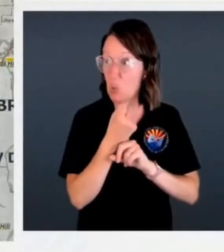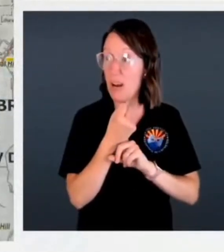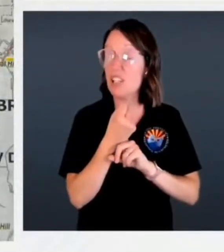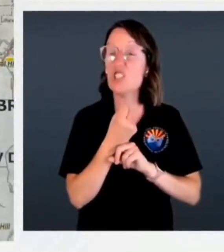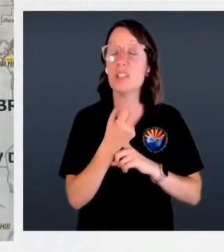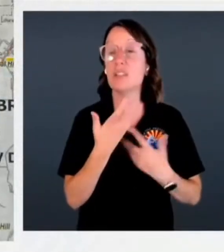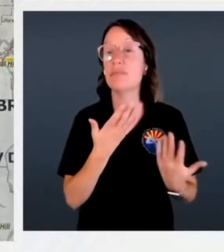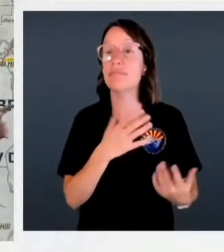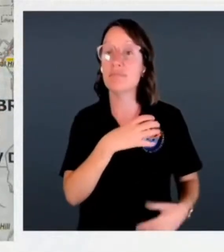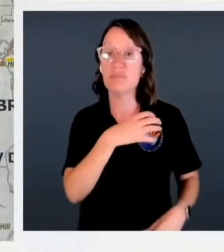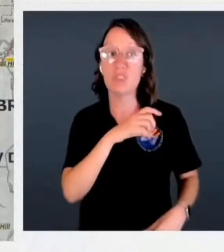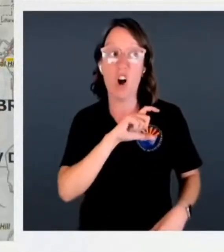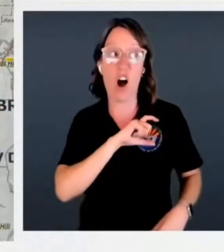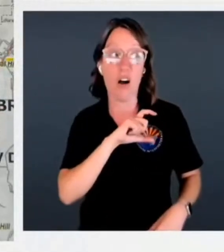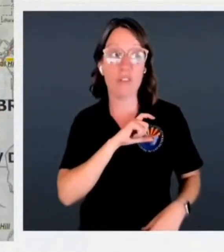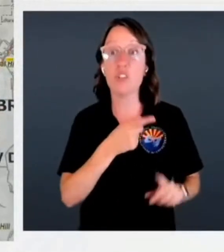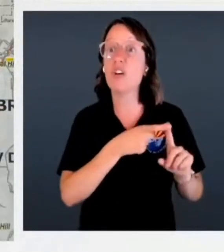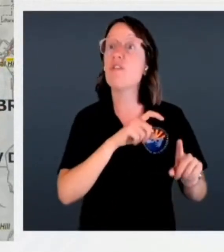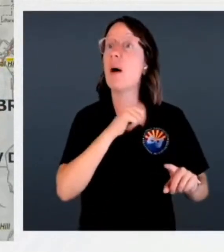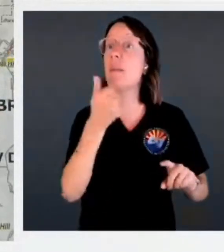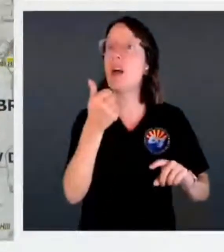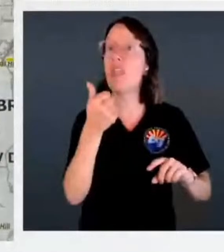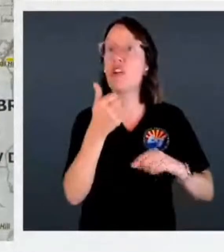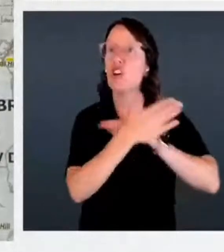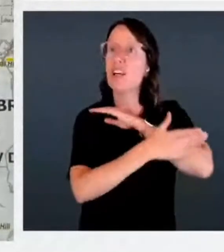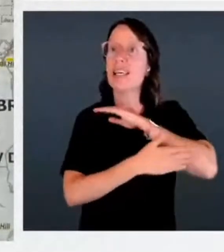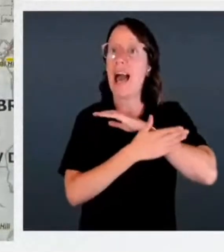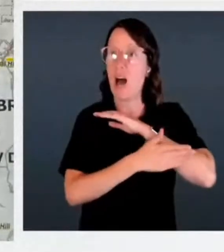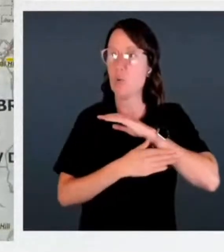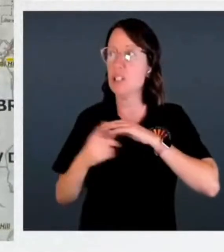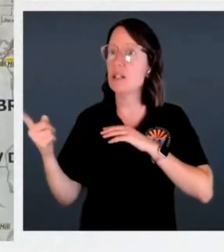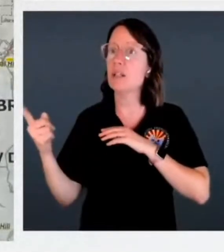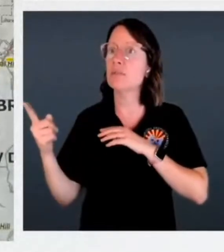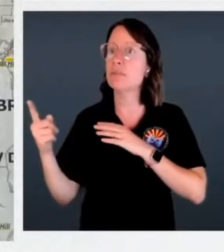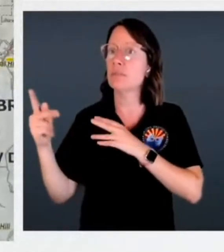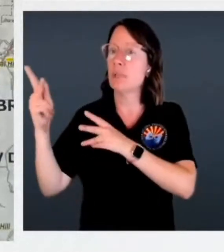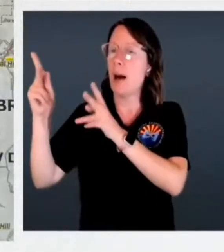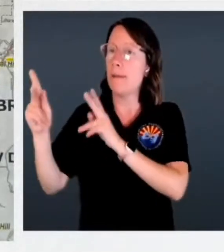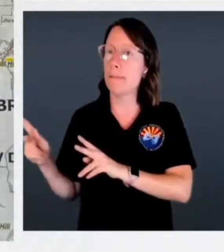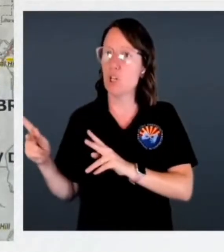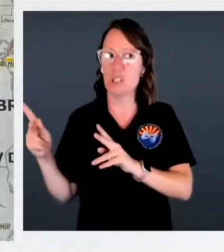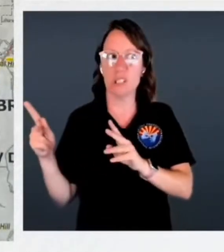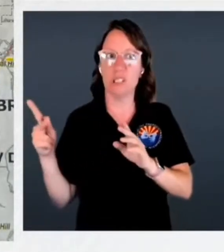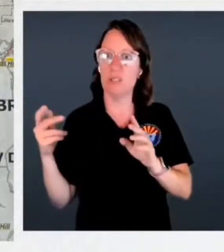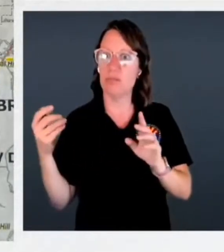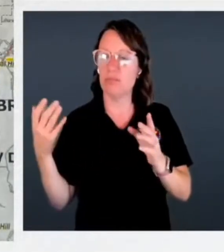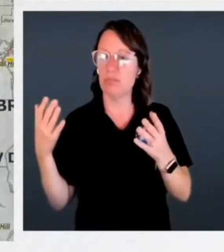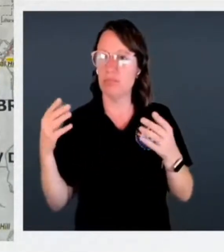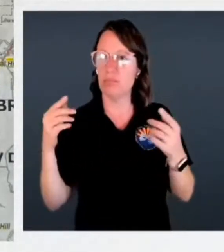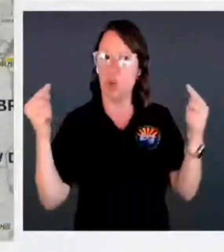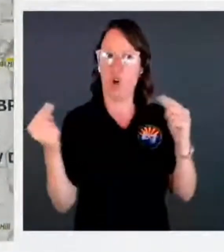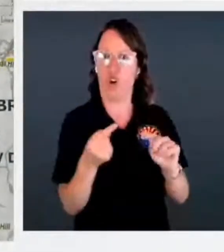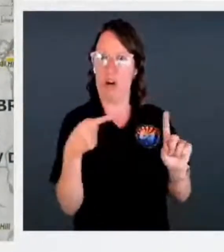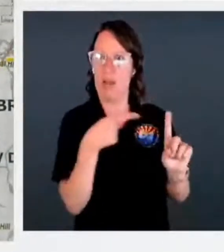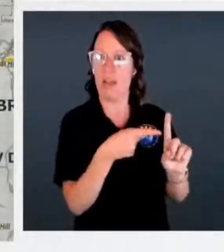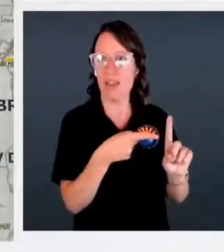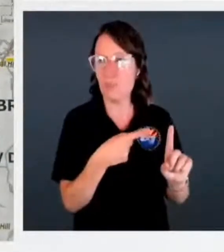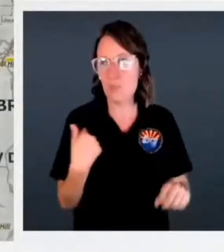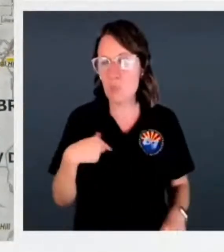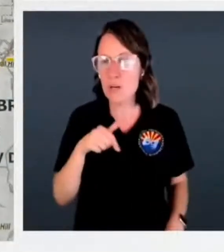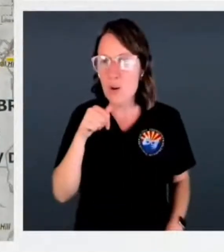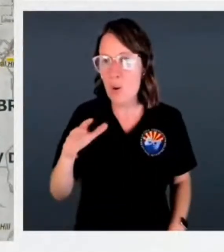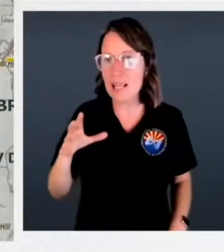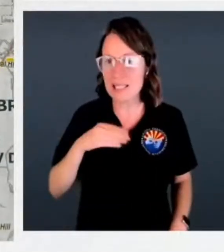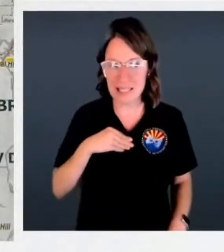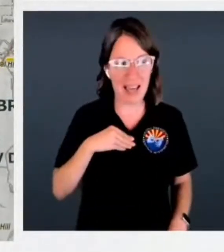county. That's not going to be tolerated. Those people go to jail. And there's no excuse for that, and we're not going to